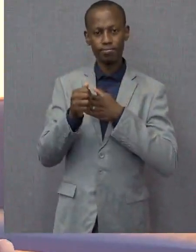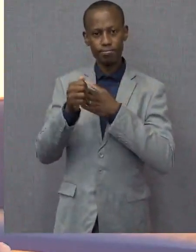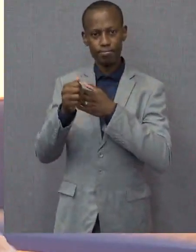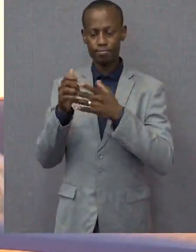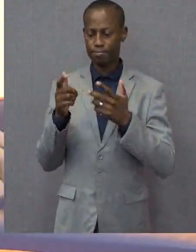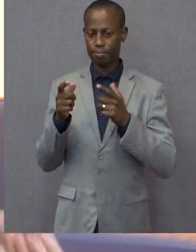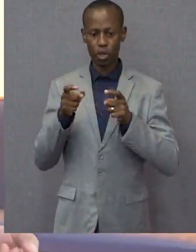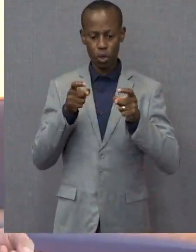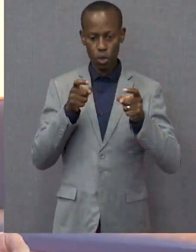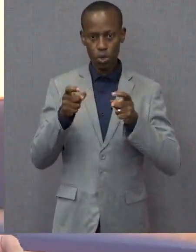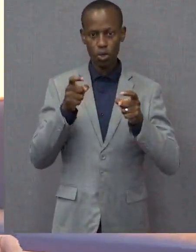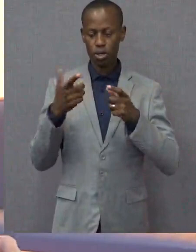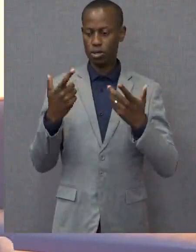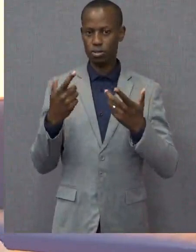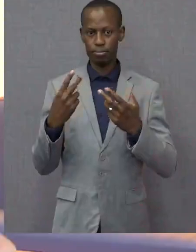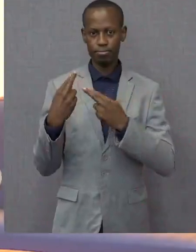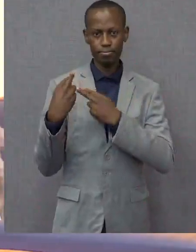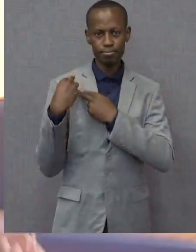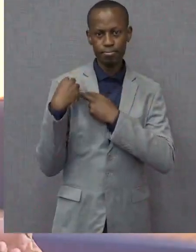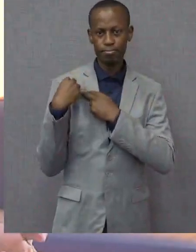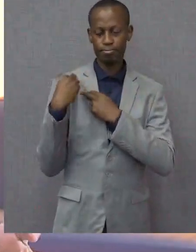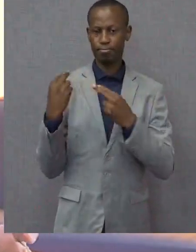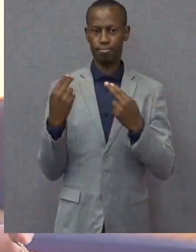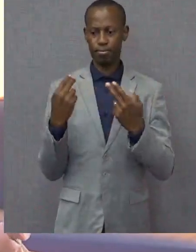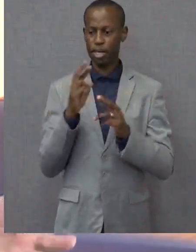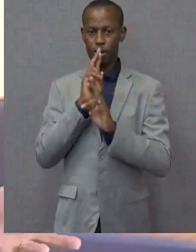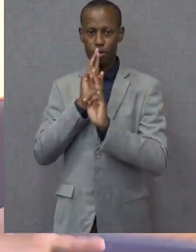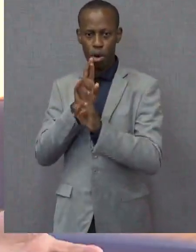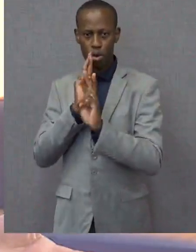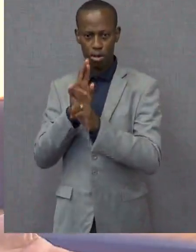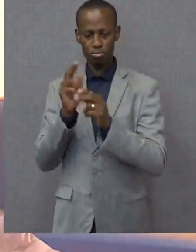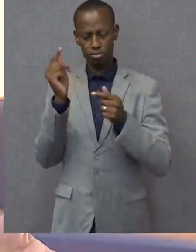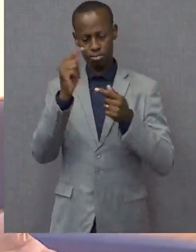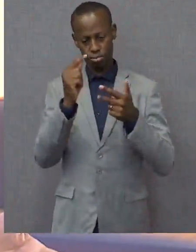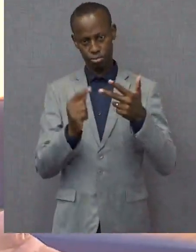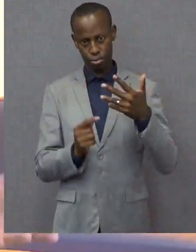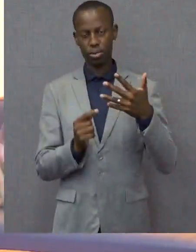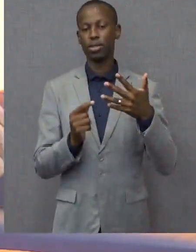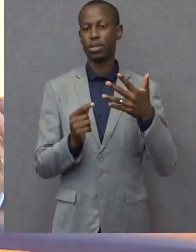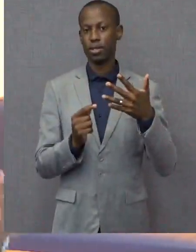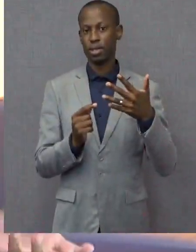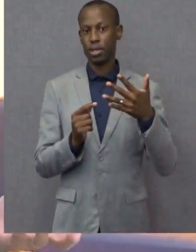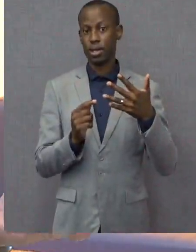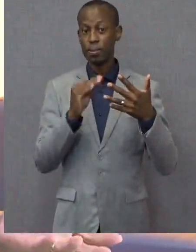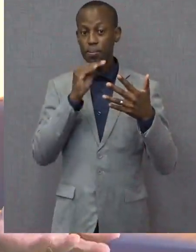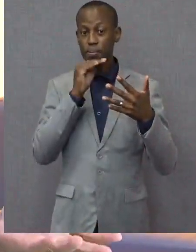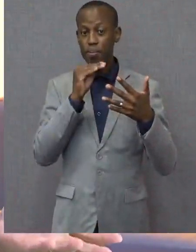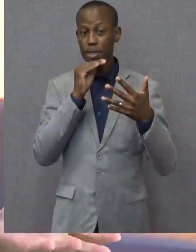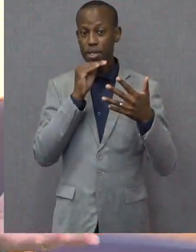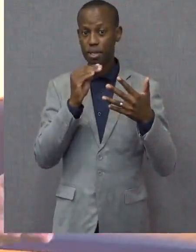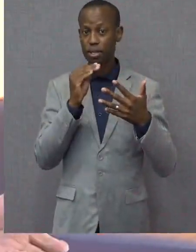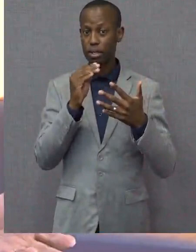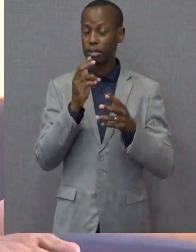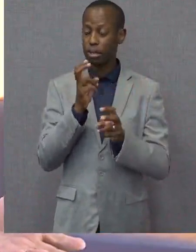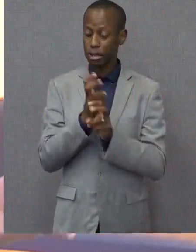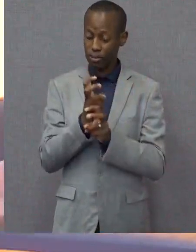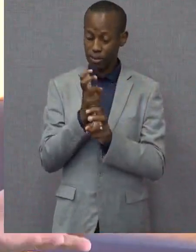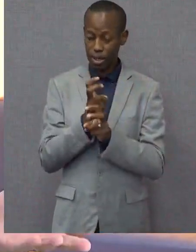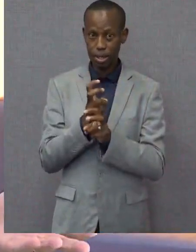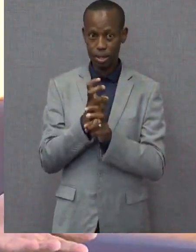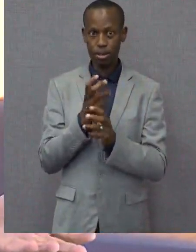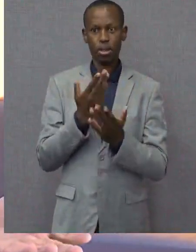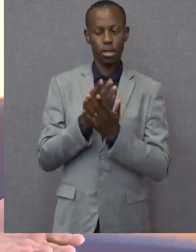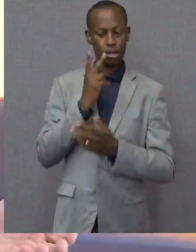control, accountability, and reporting. So it's very difficult, as you can see,